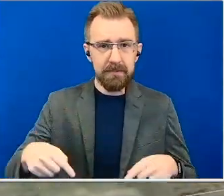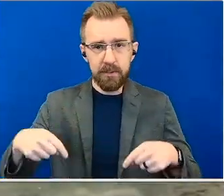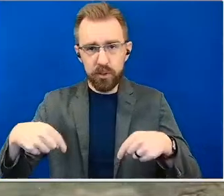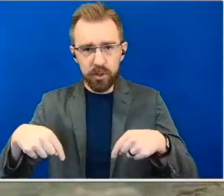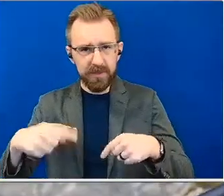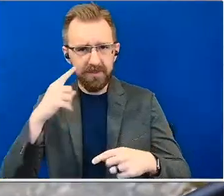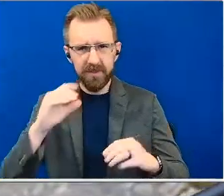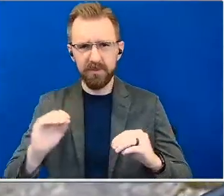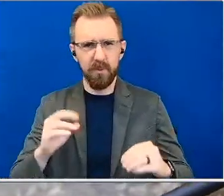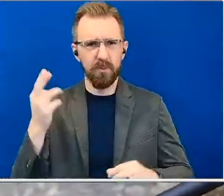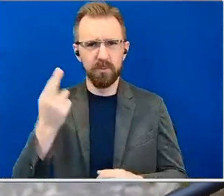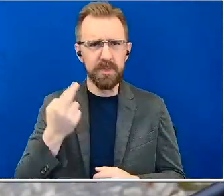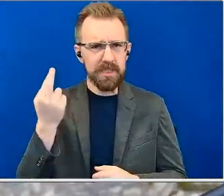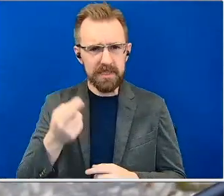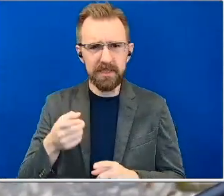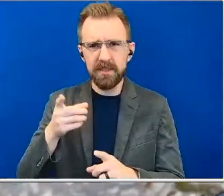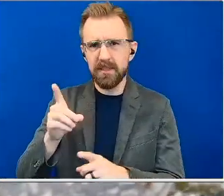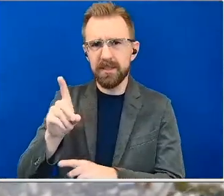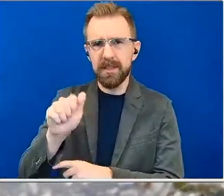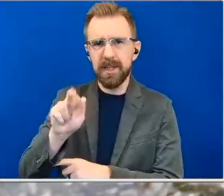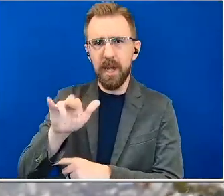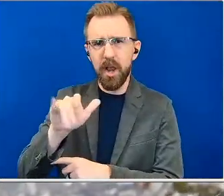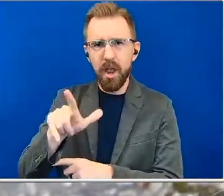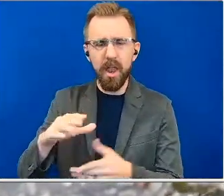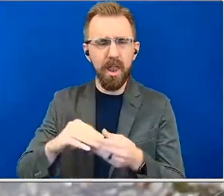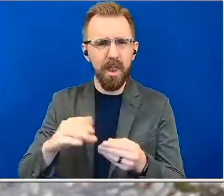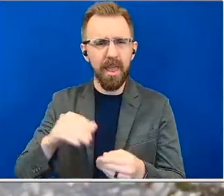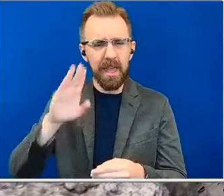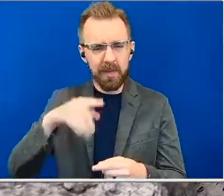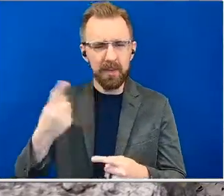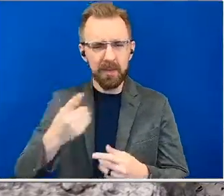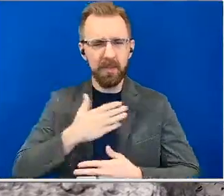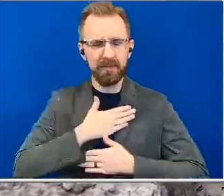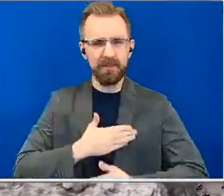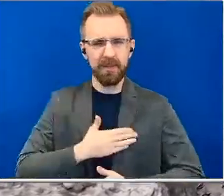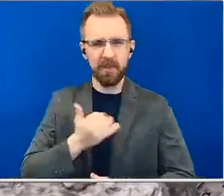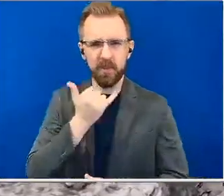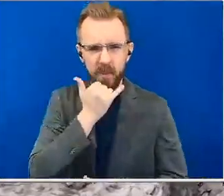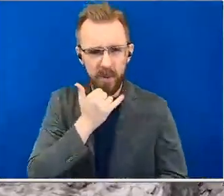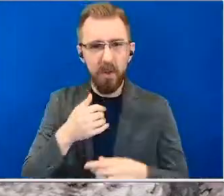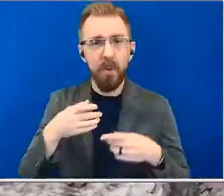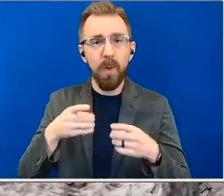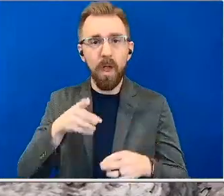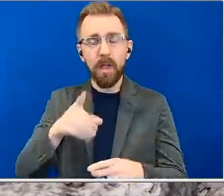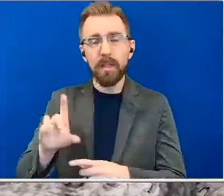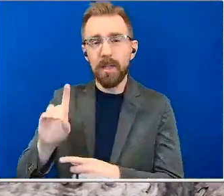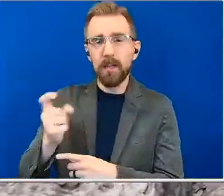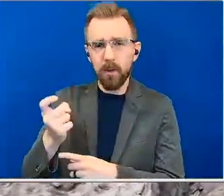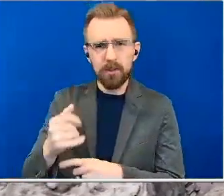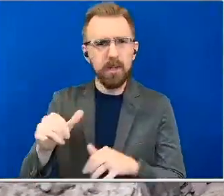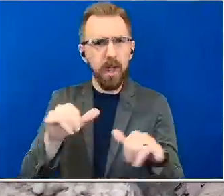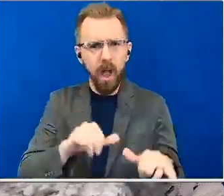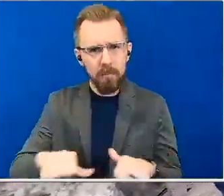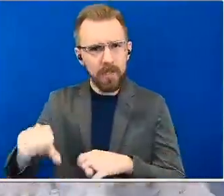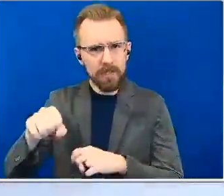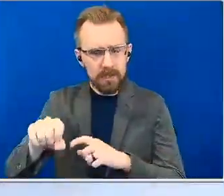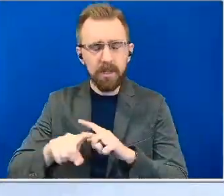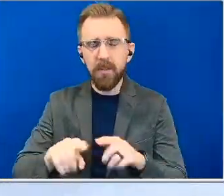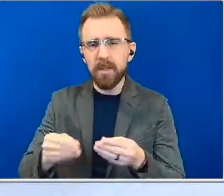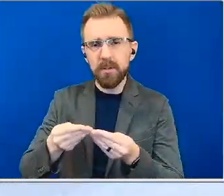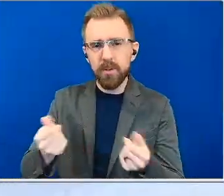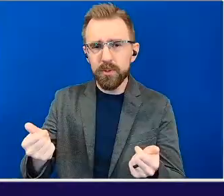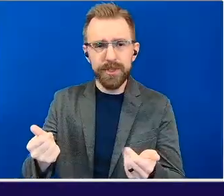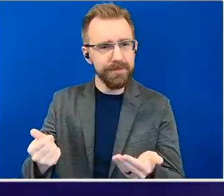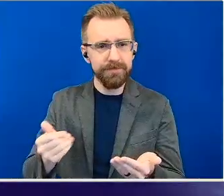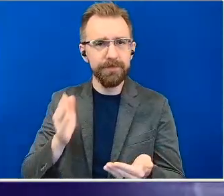reason, Daryle says he knew something was physically wrong. While his diagnosis was common, the solution would be a first.